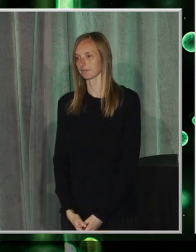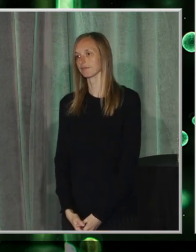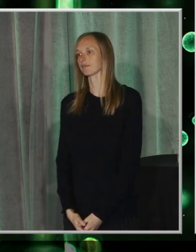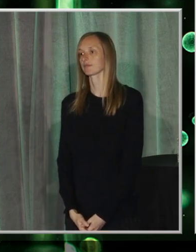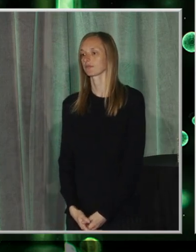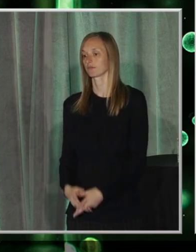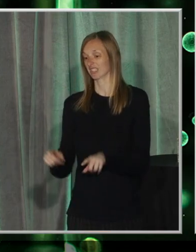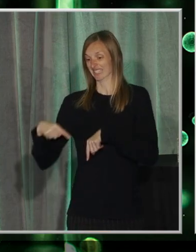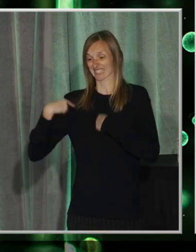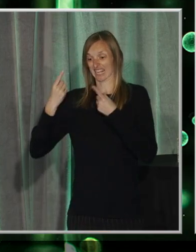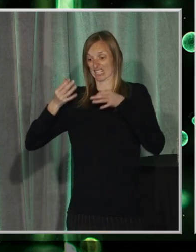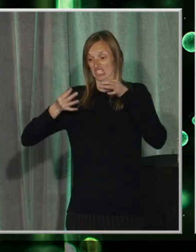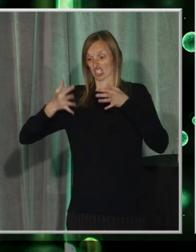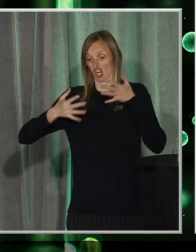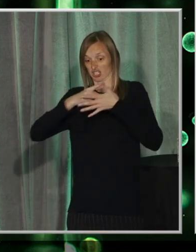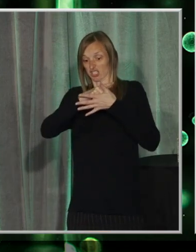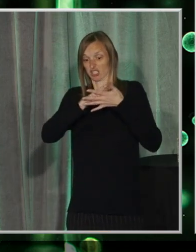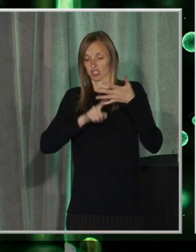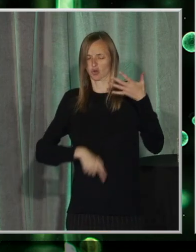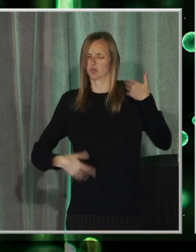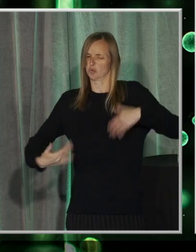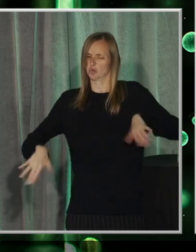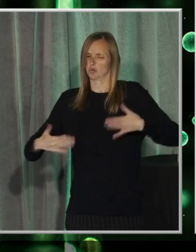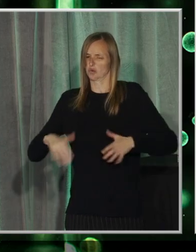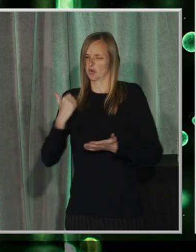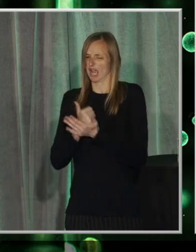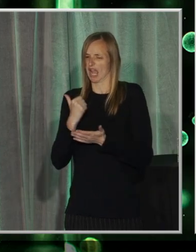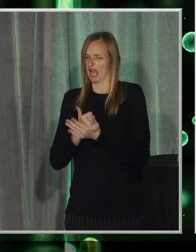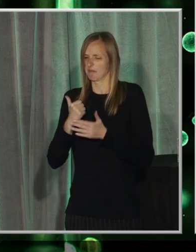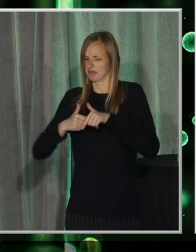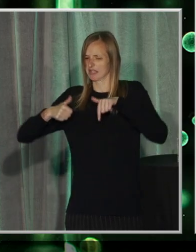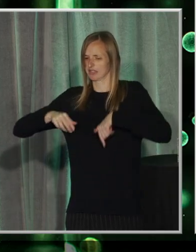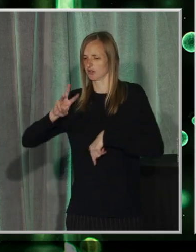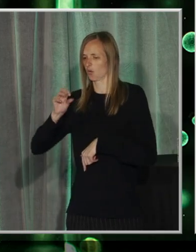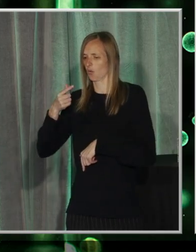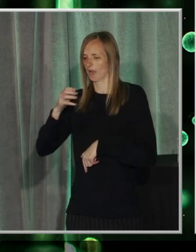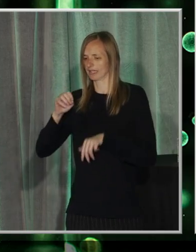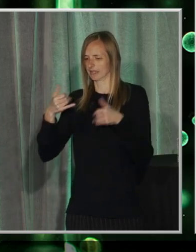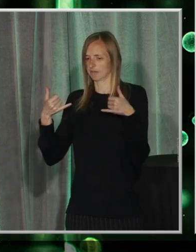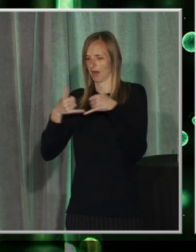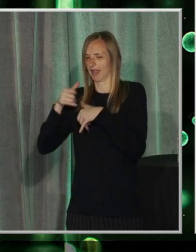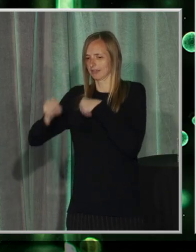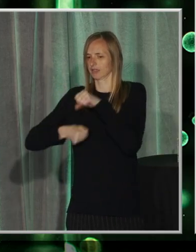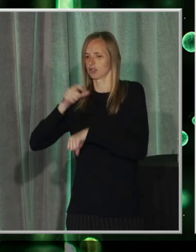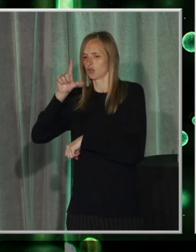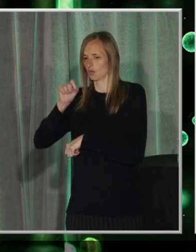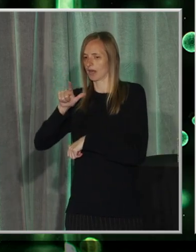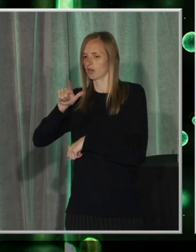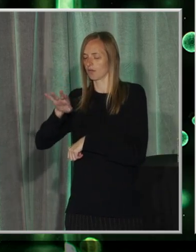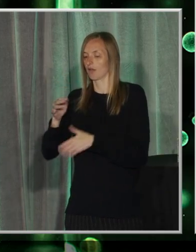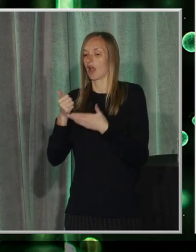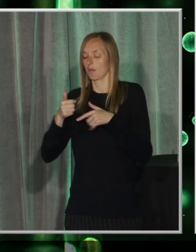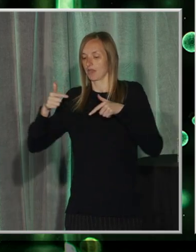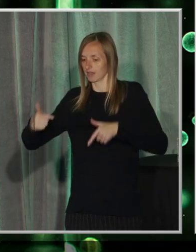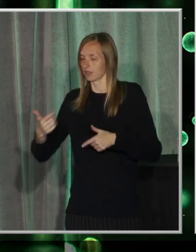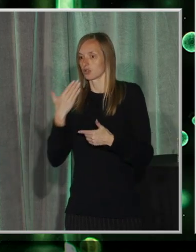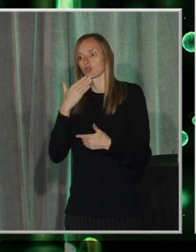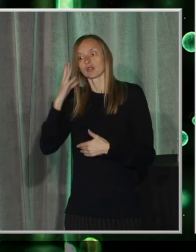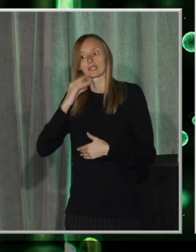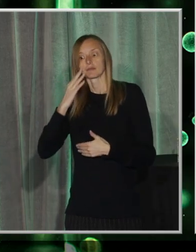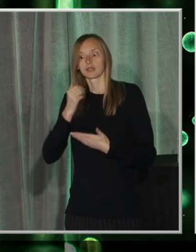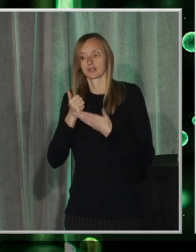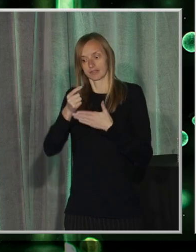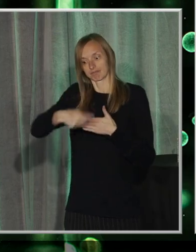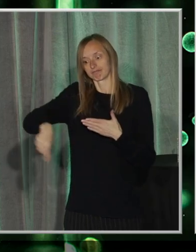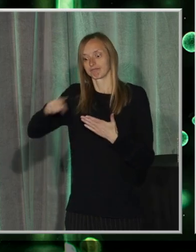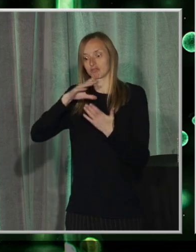All of our judges have been so instrumental in helping make Wege Prize 2024 a meaningful and memorable experience for